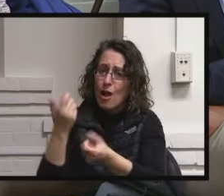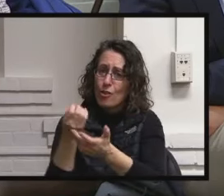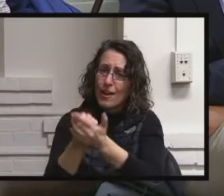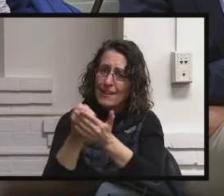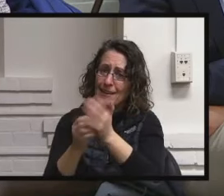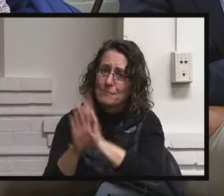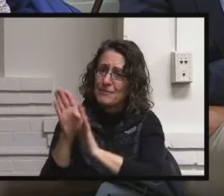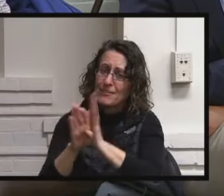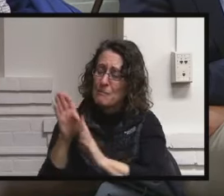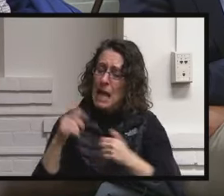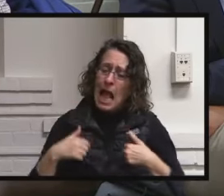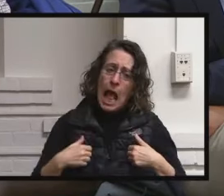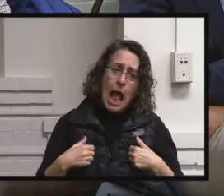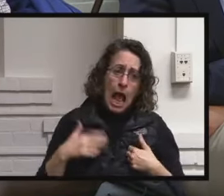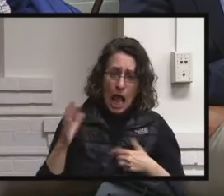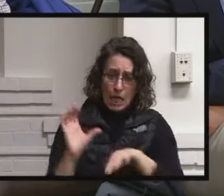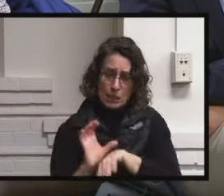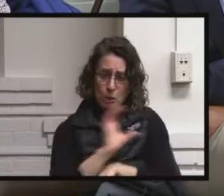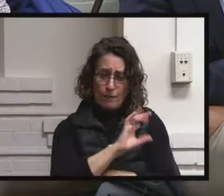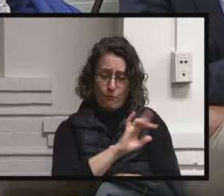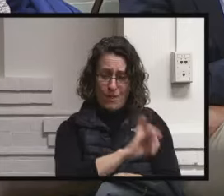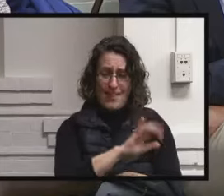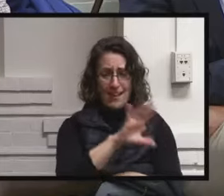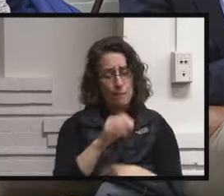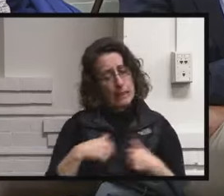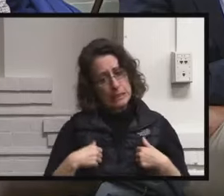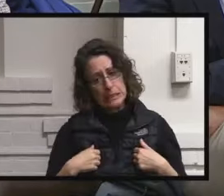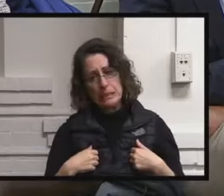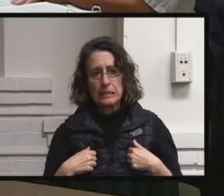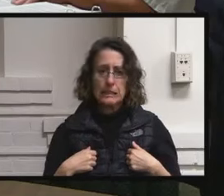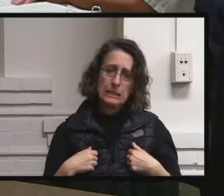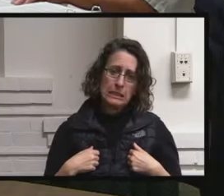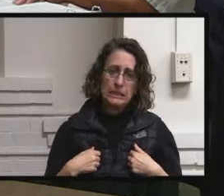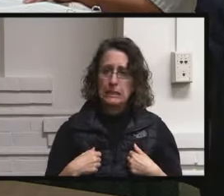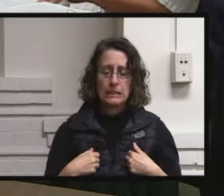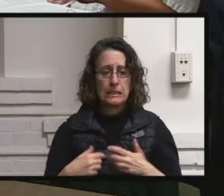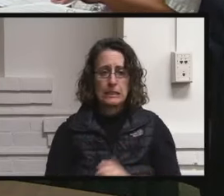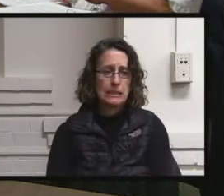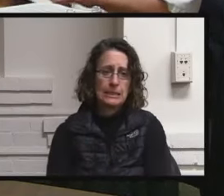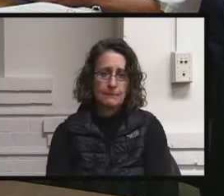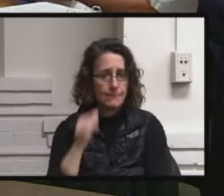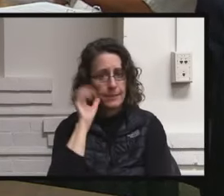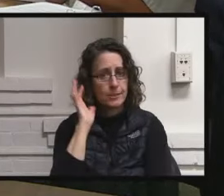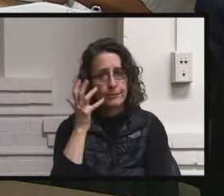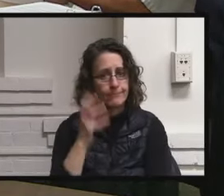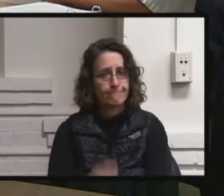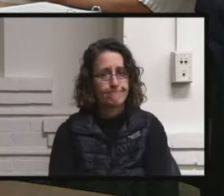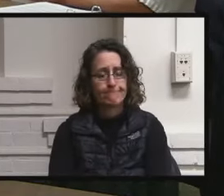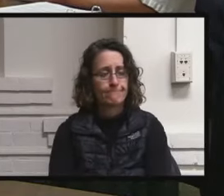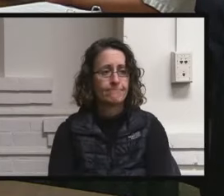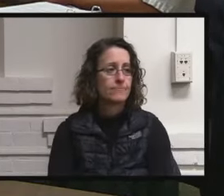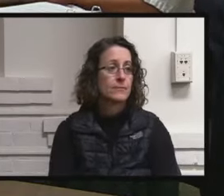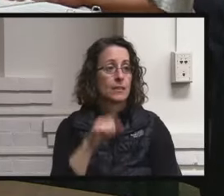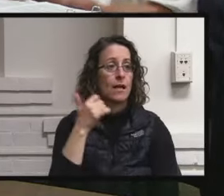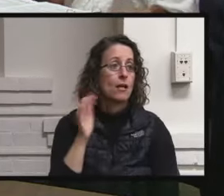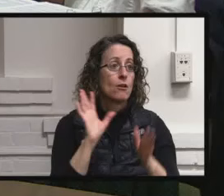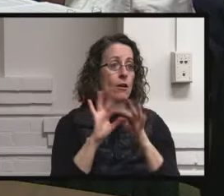this use. Thank you, Dora. Other questions or comments?